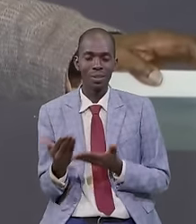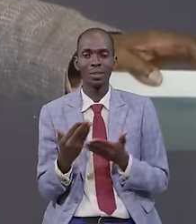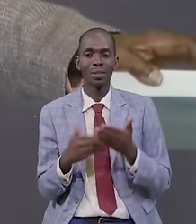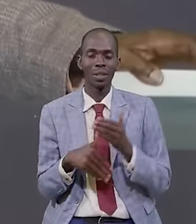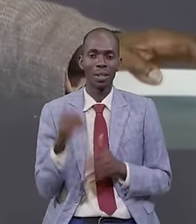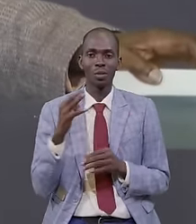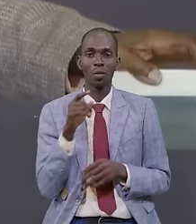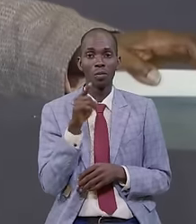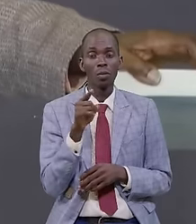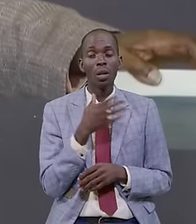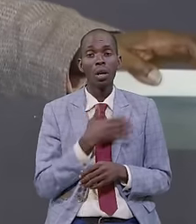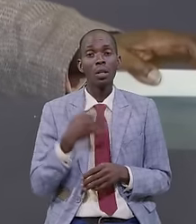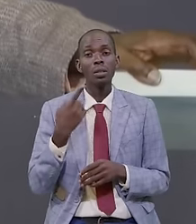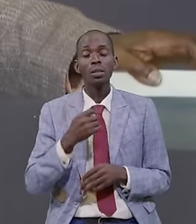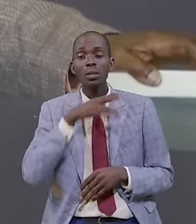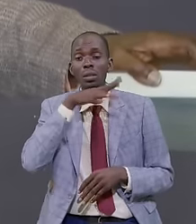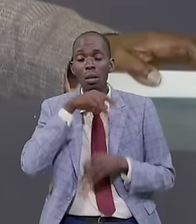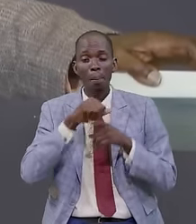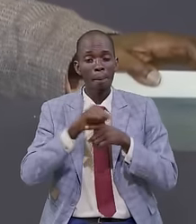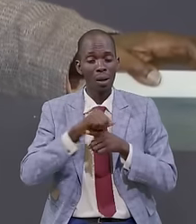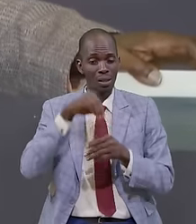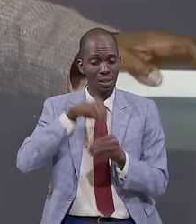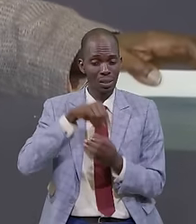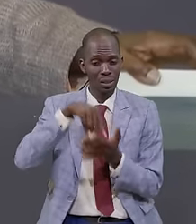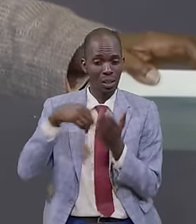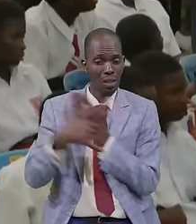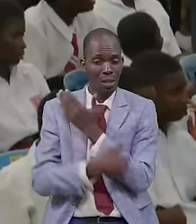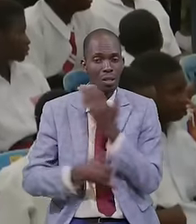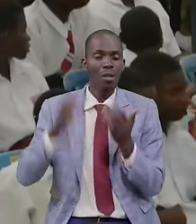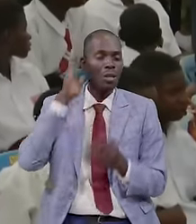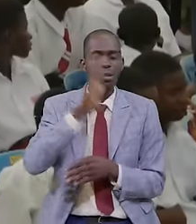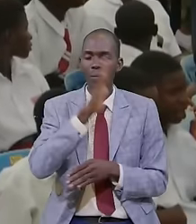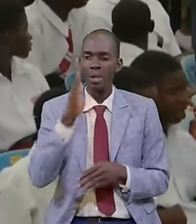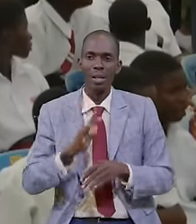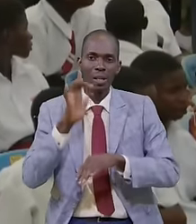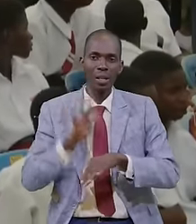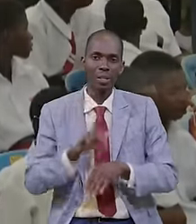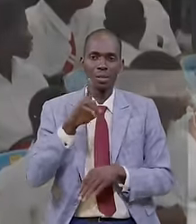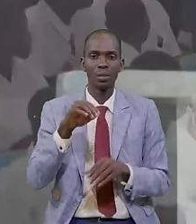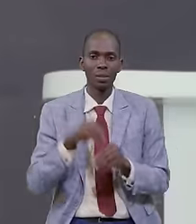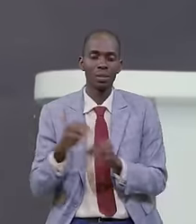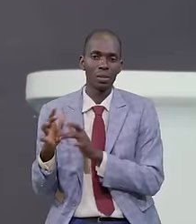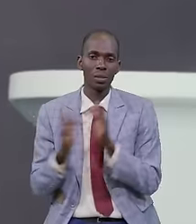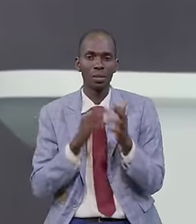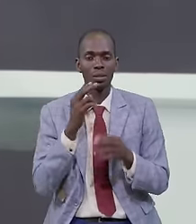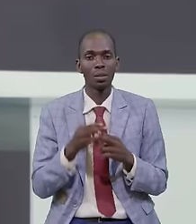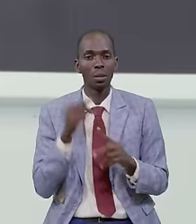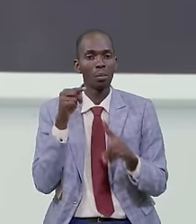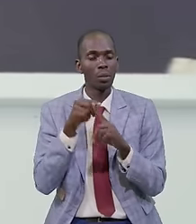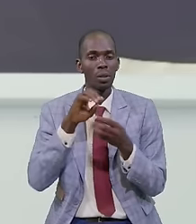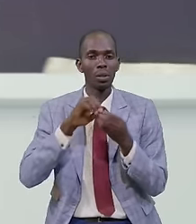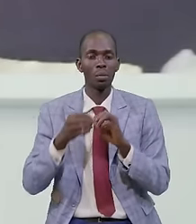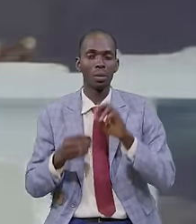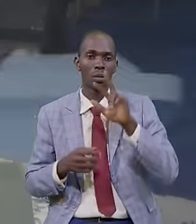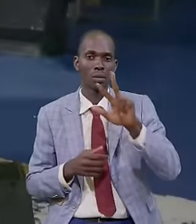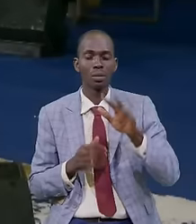the corruption in the land will never get to you. I come to point number three now.